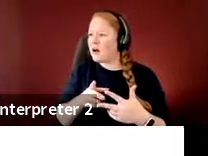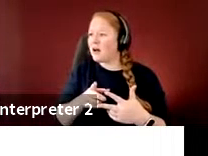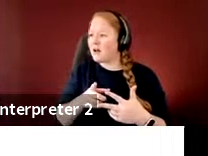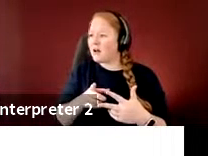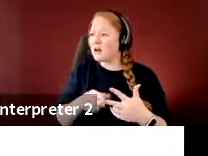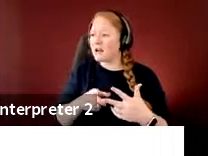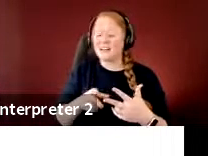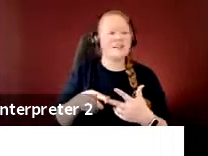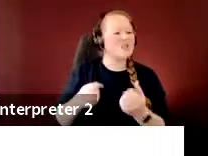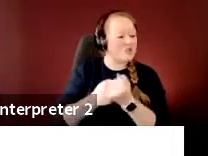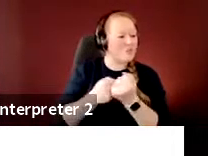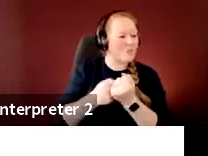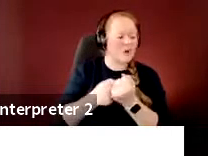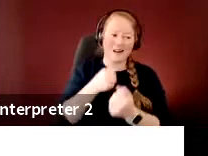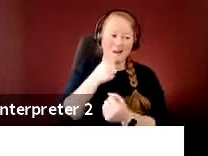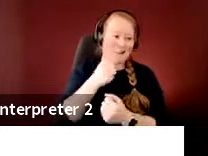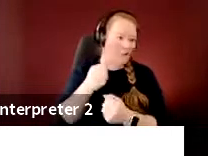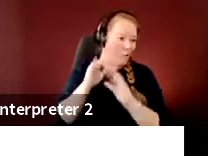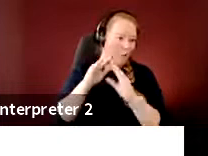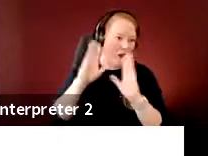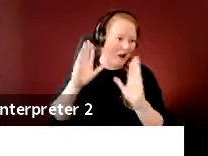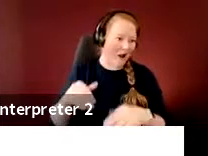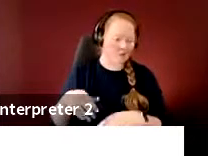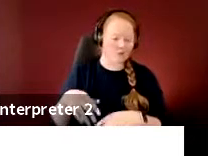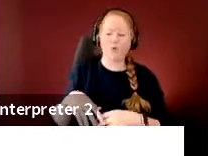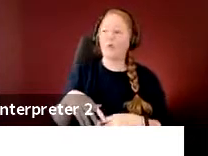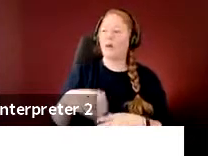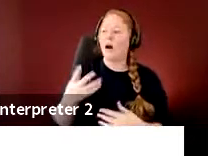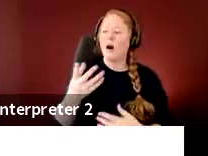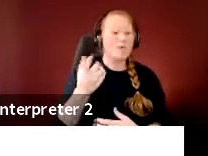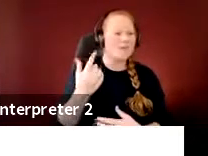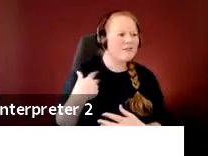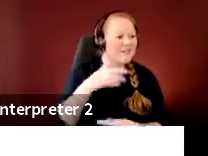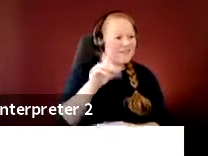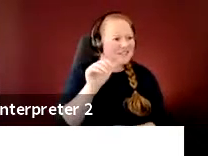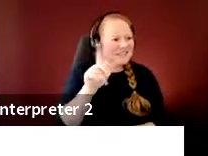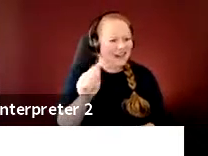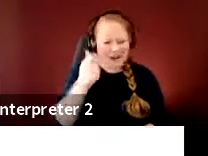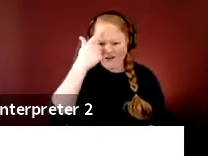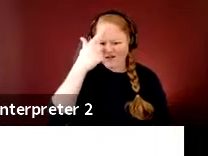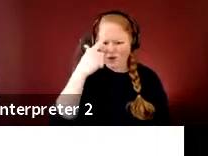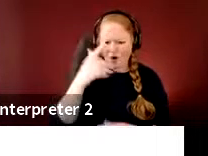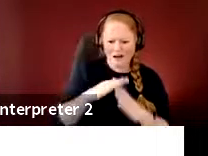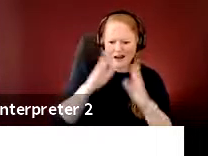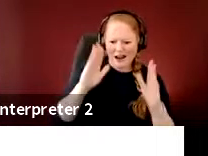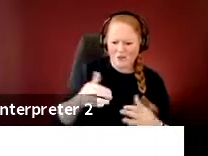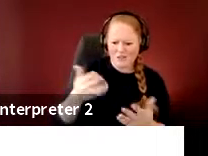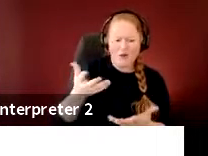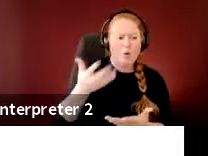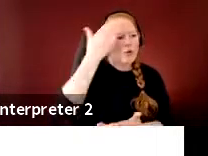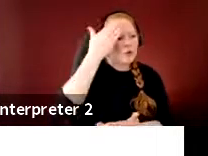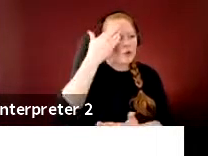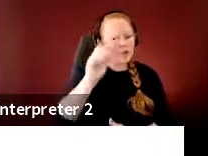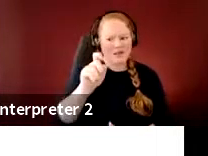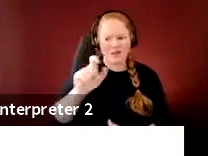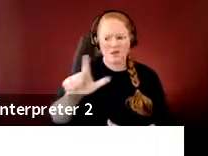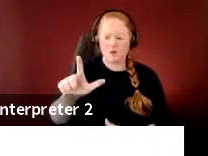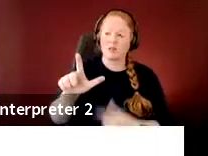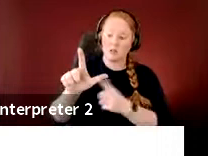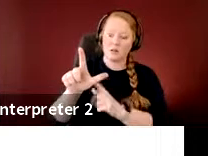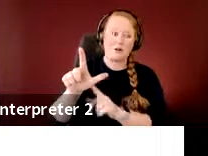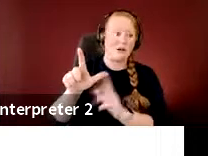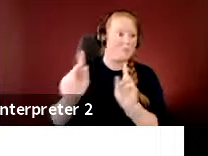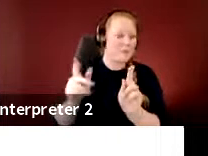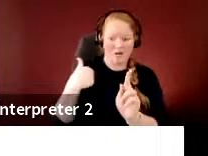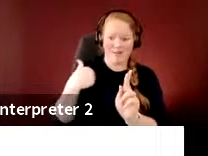things that we have been informed by the data around this area of housing and utility assistance, that we know that St. Louisans are having a difficult time to